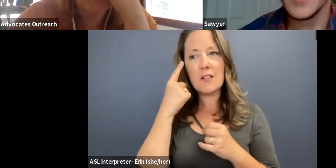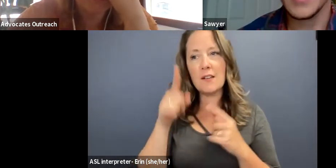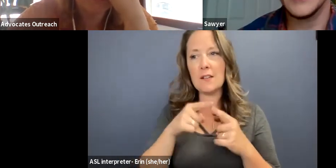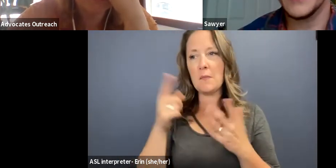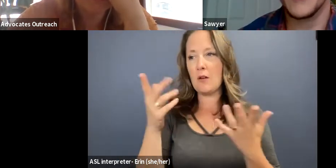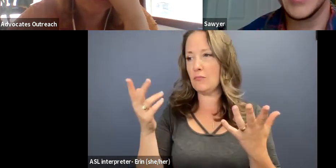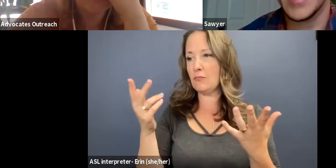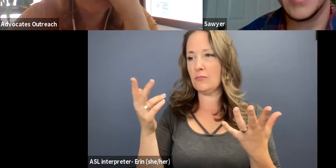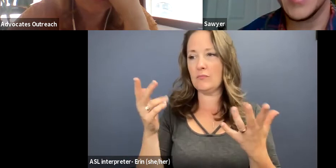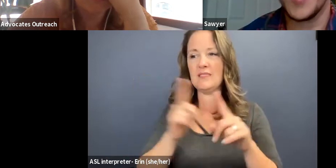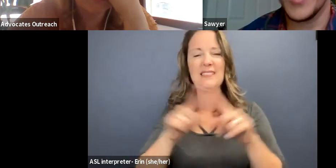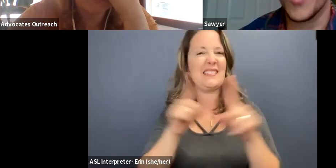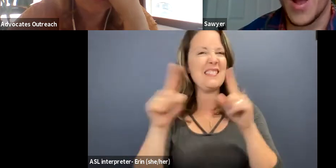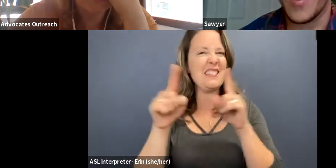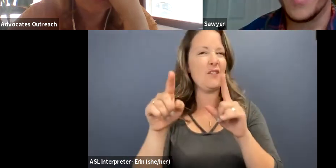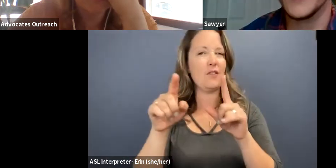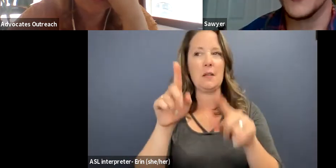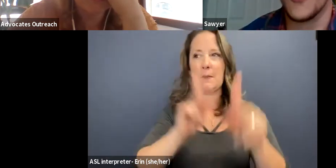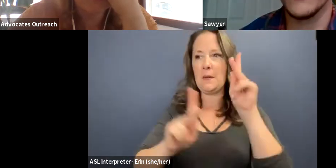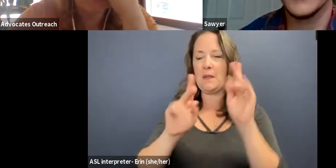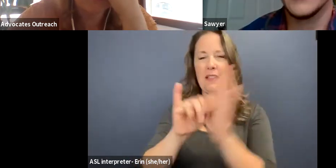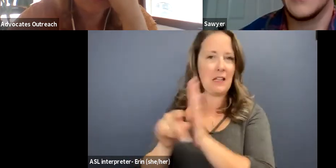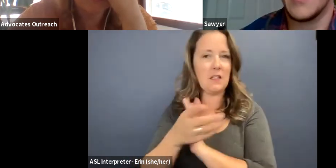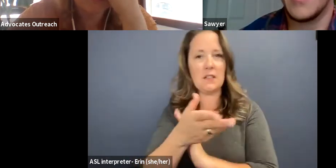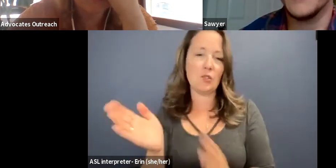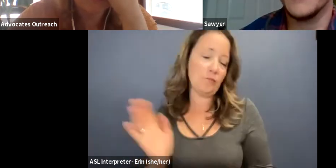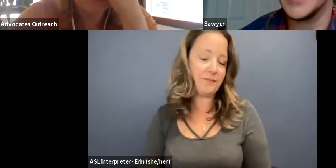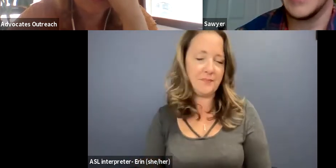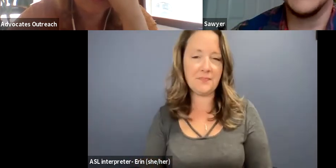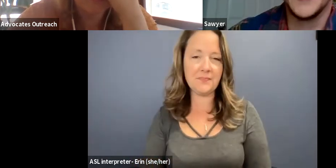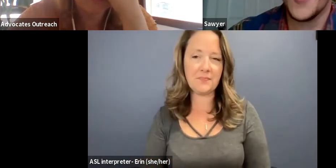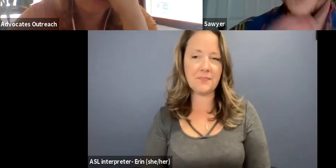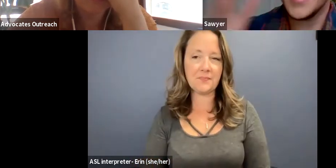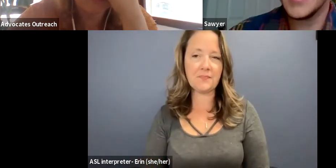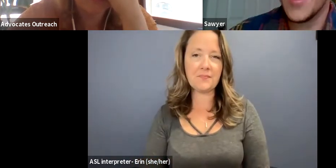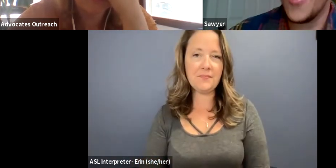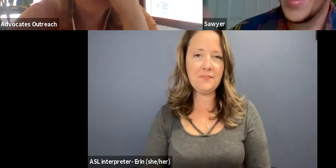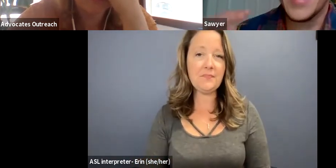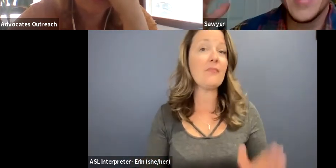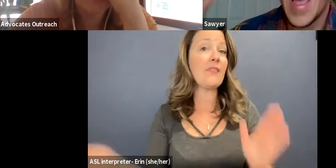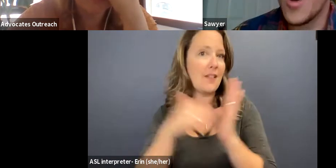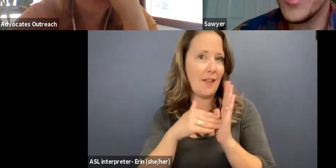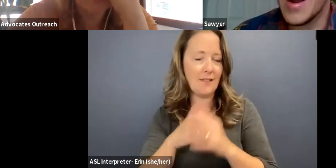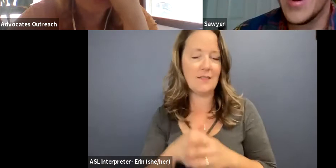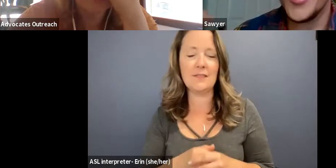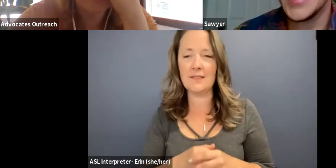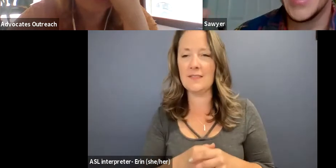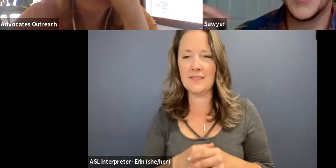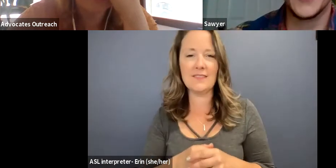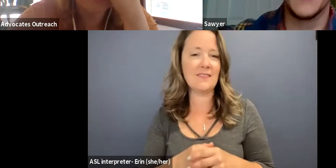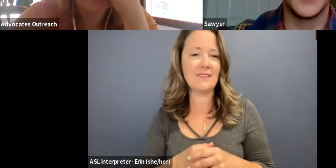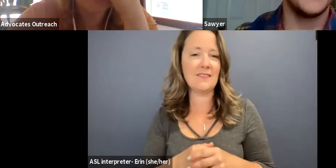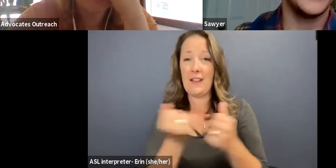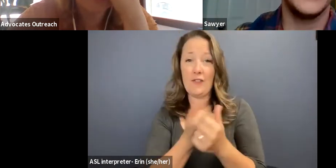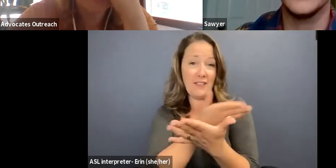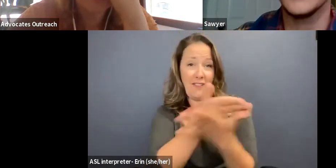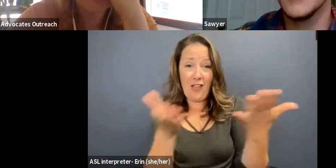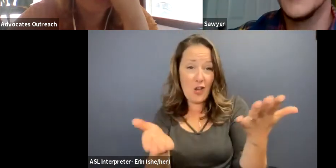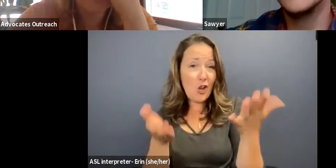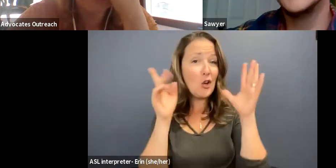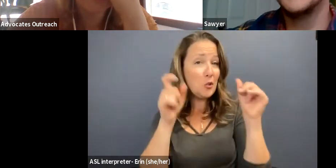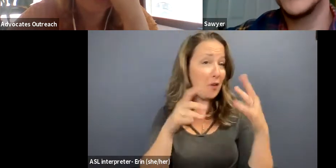More about this one, a book about eggs, sperm, birth, babies, and families. And